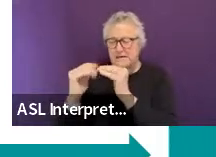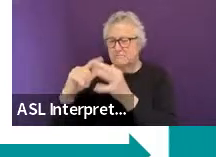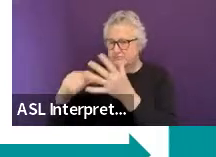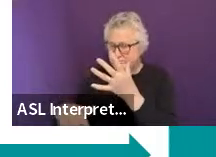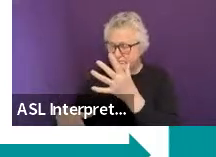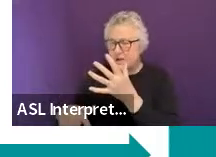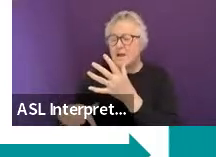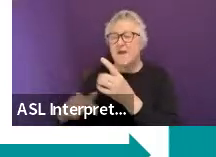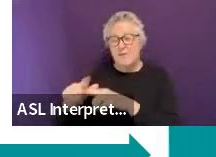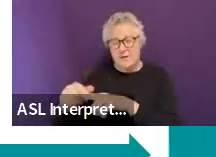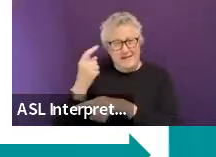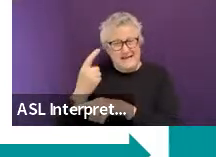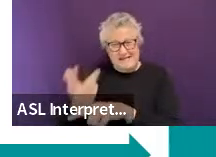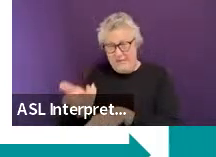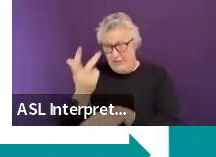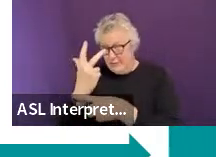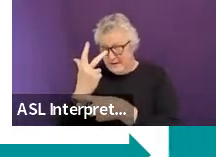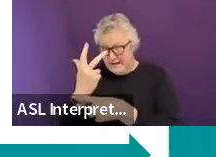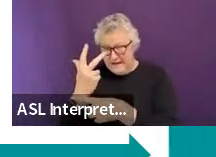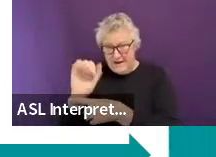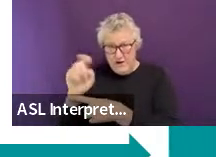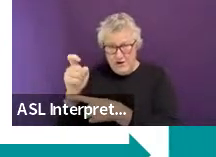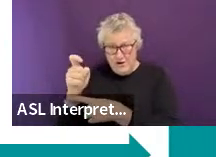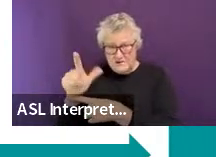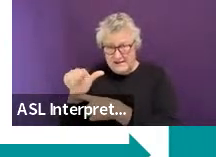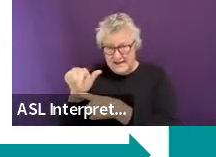auxiliary lanes on the other end of the spectrum and full interchange